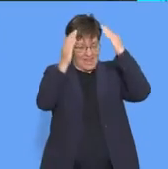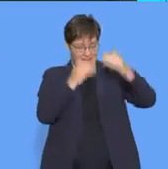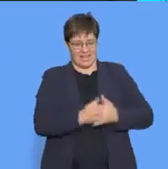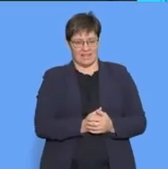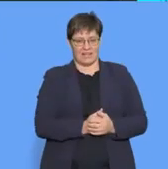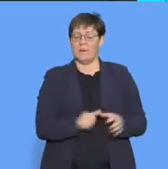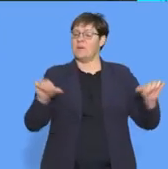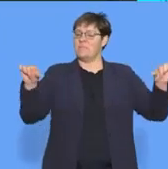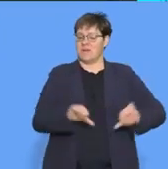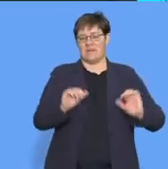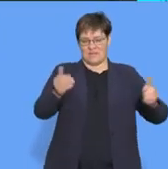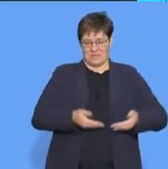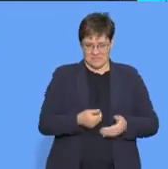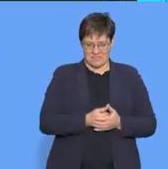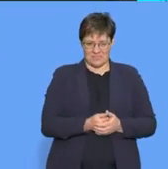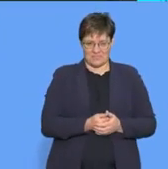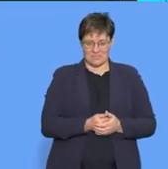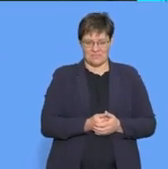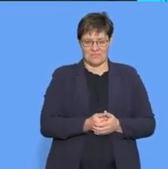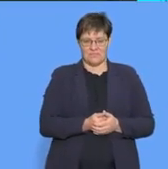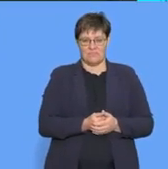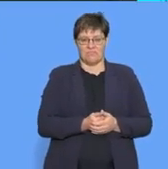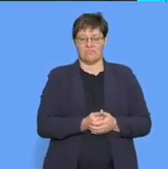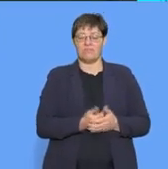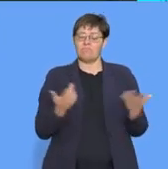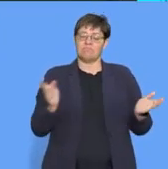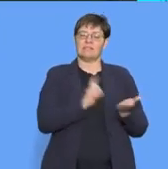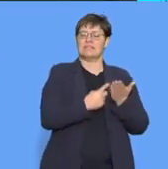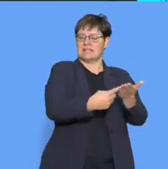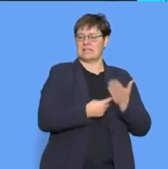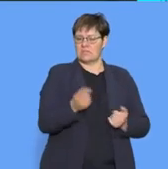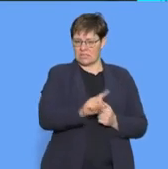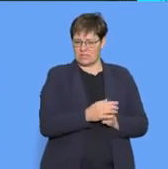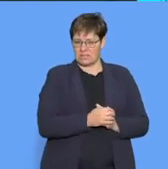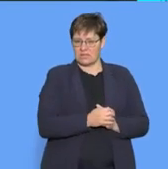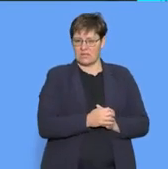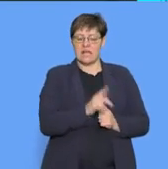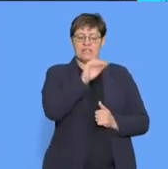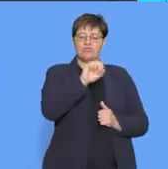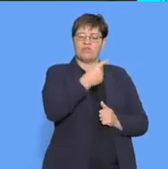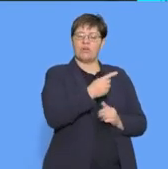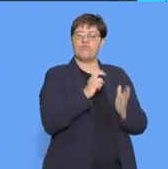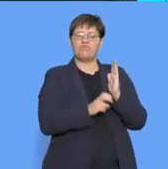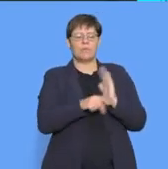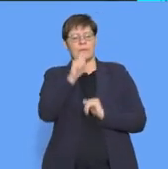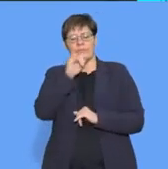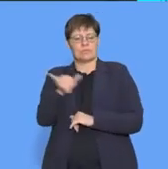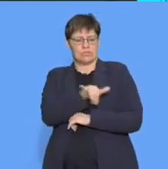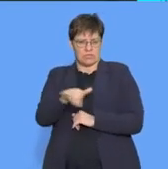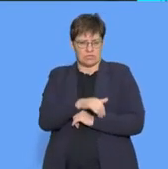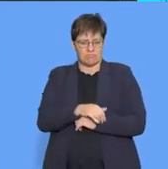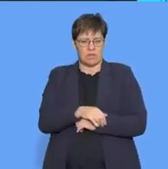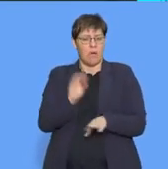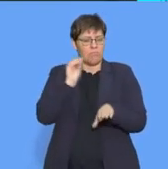Hi, welcome back. So, we're discussing which trig rule to use given